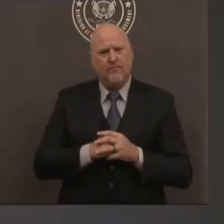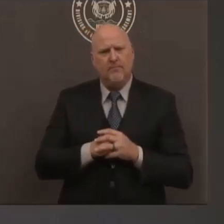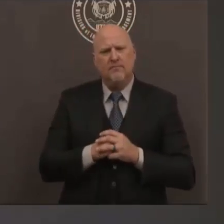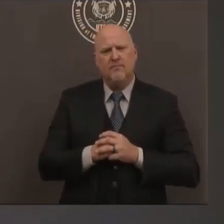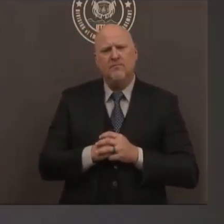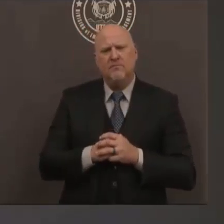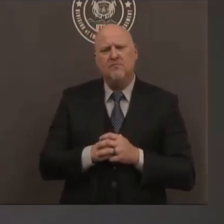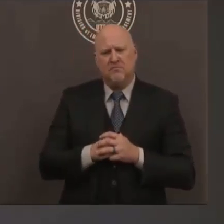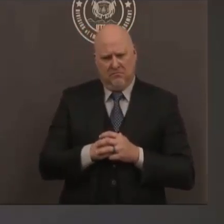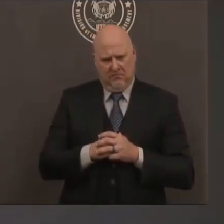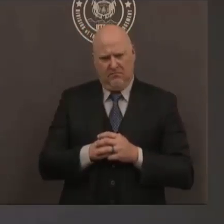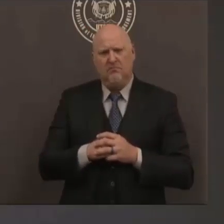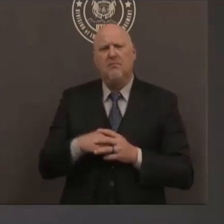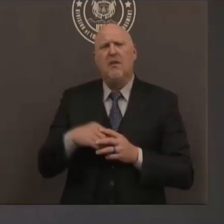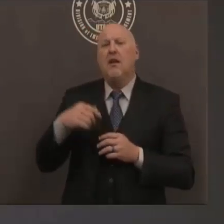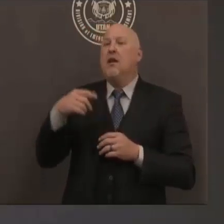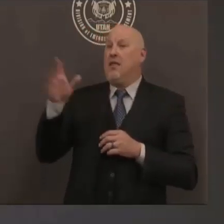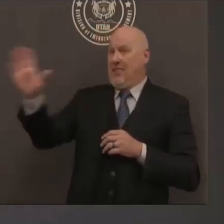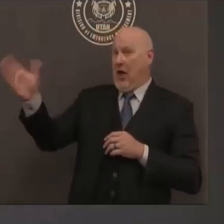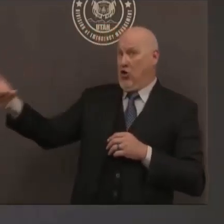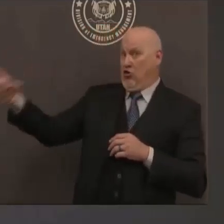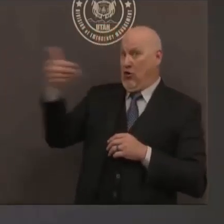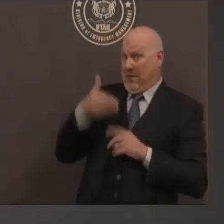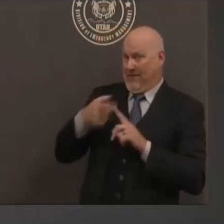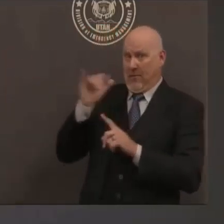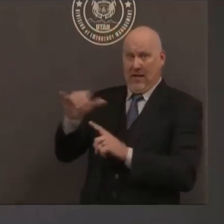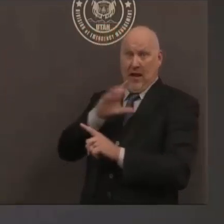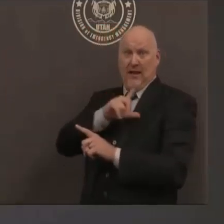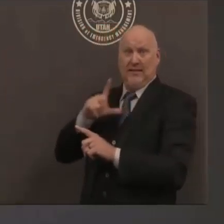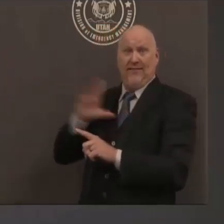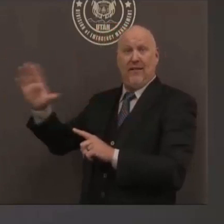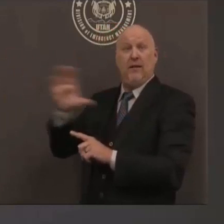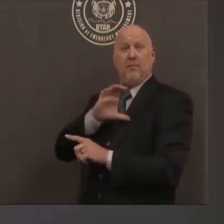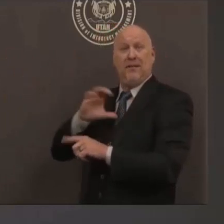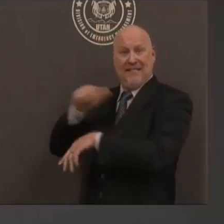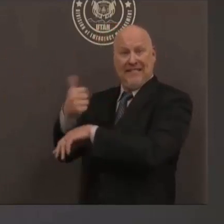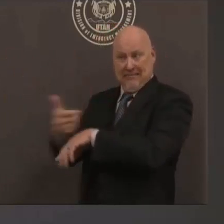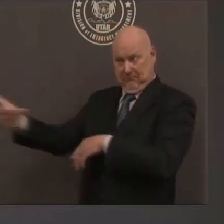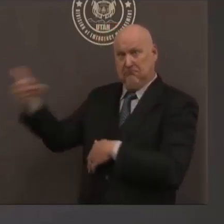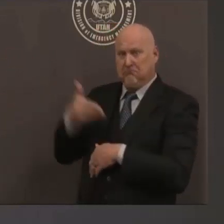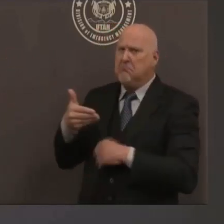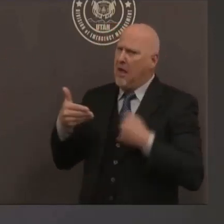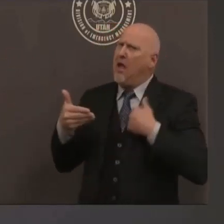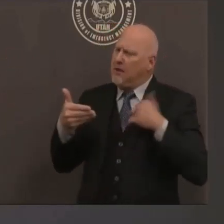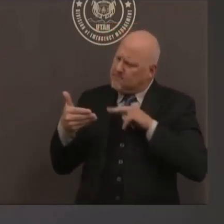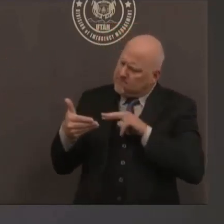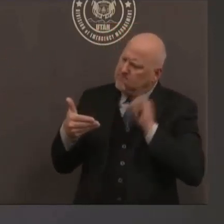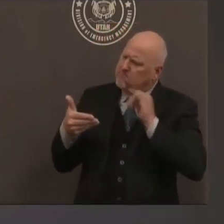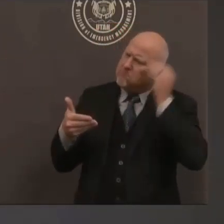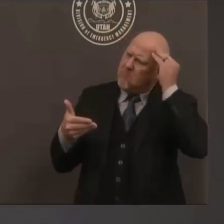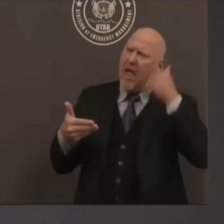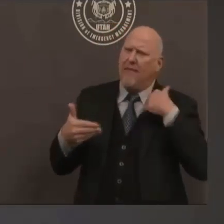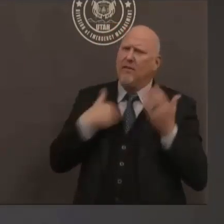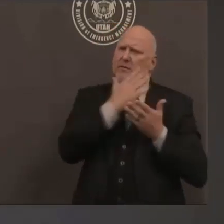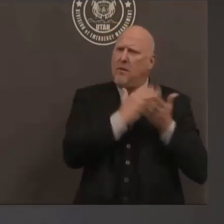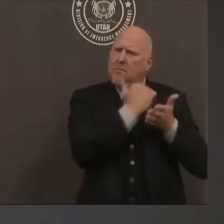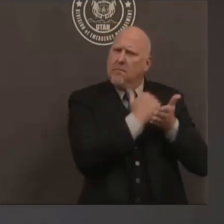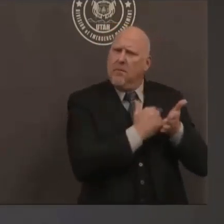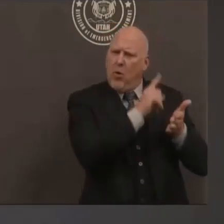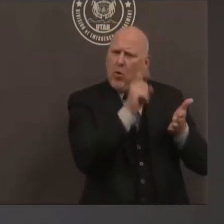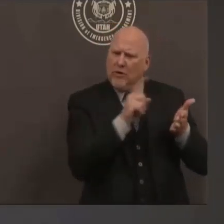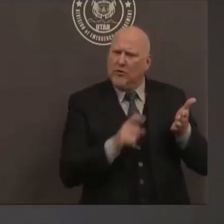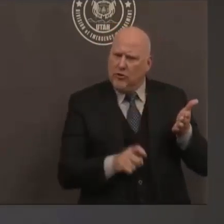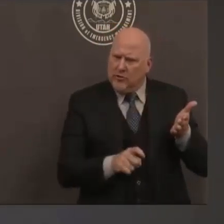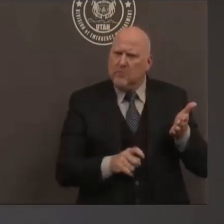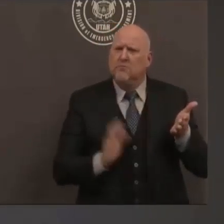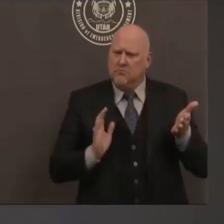We're trending in a good direction. If the trend continues, we're going to be in good shape. But before I'm ready to formalize moving from high risk